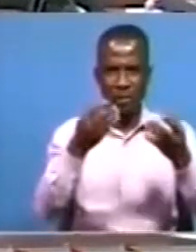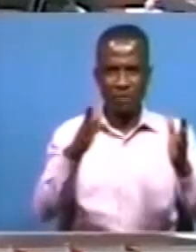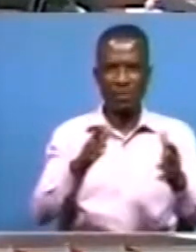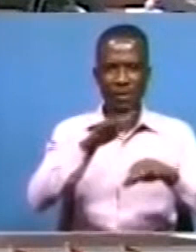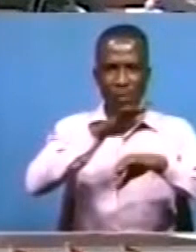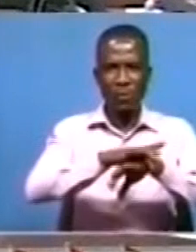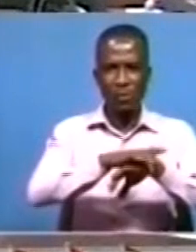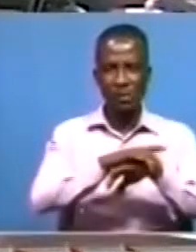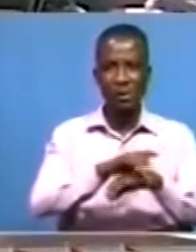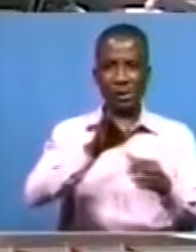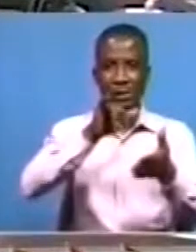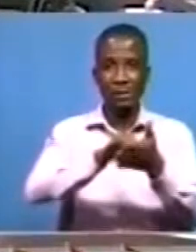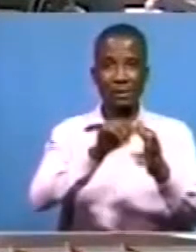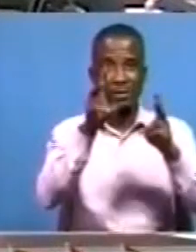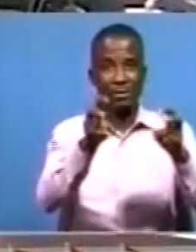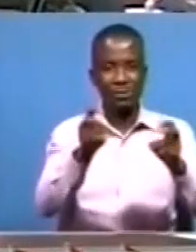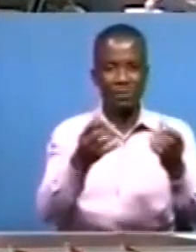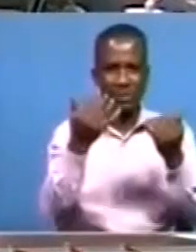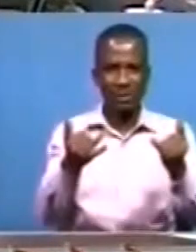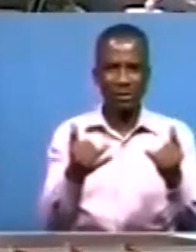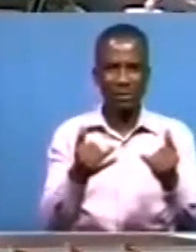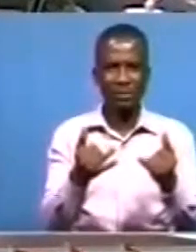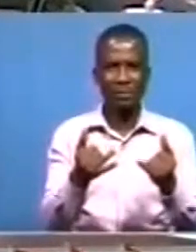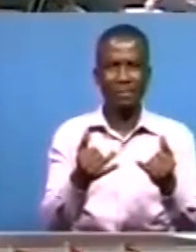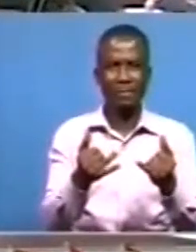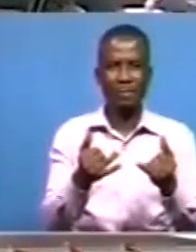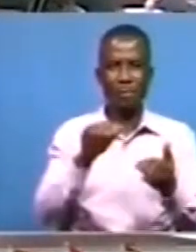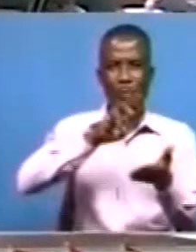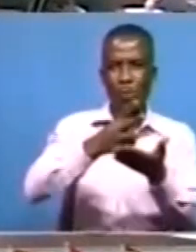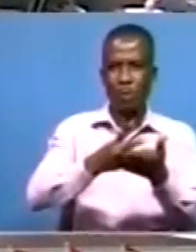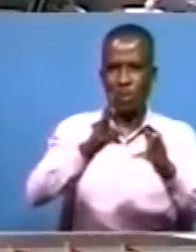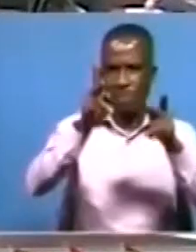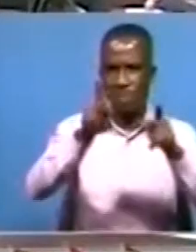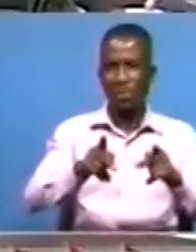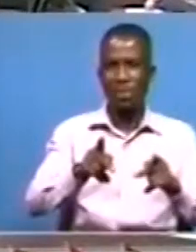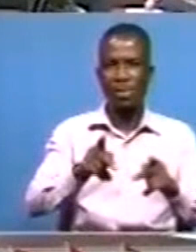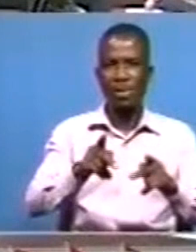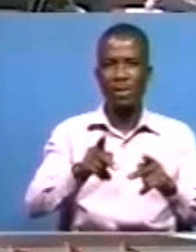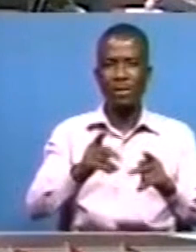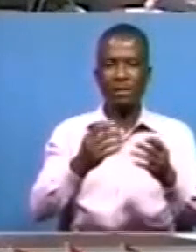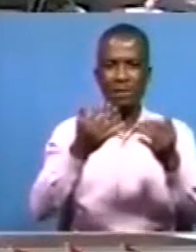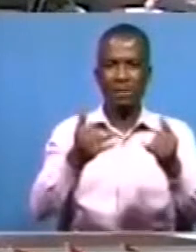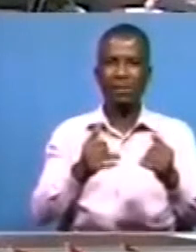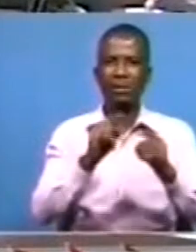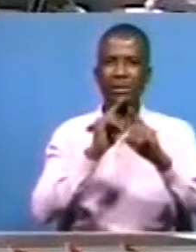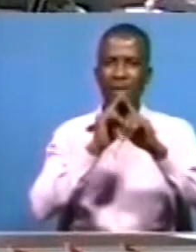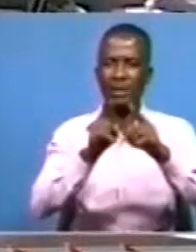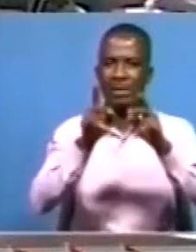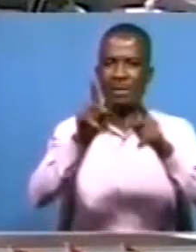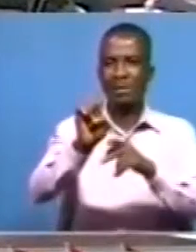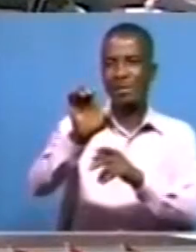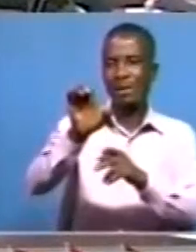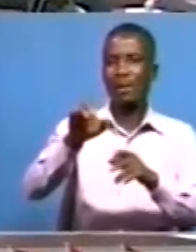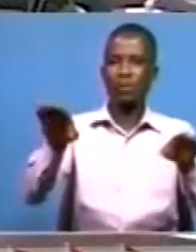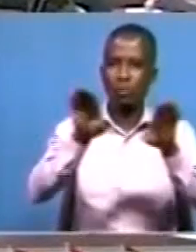made. On the strength of those testimonies, including that of a third witness petitioner later called, respondents closed